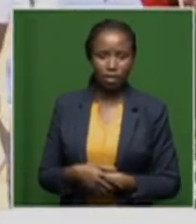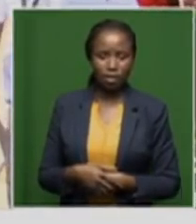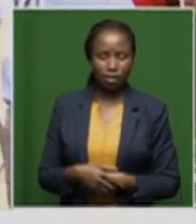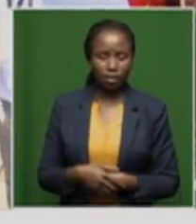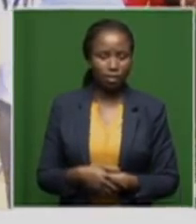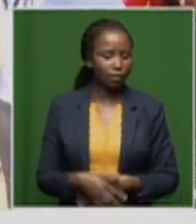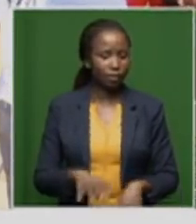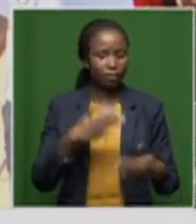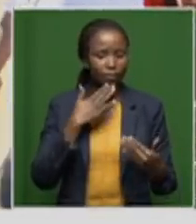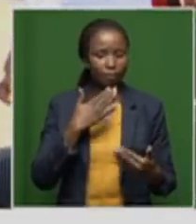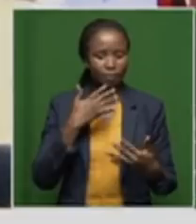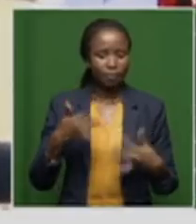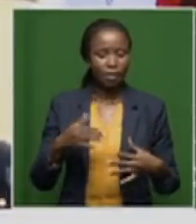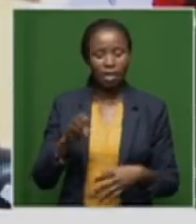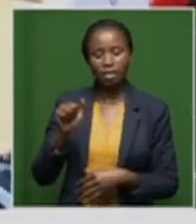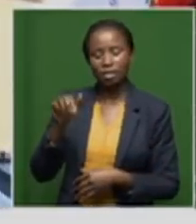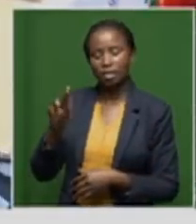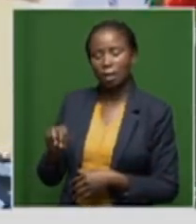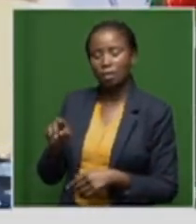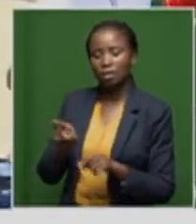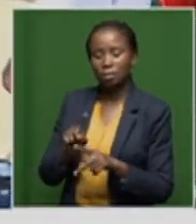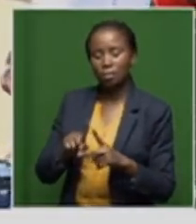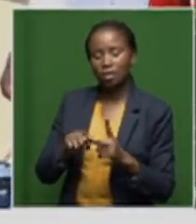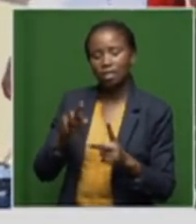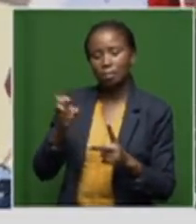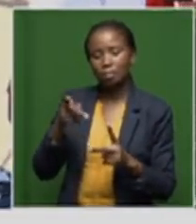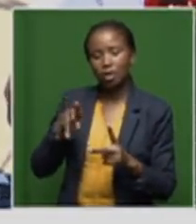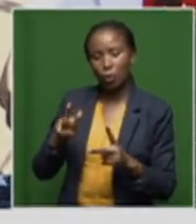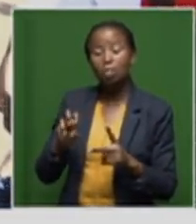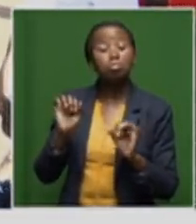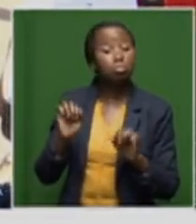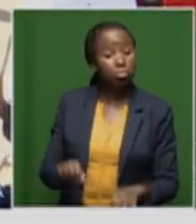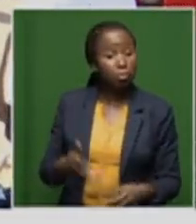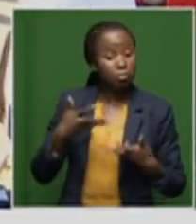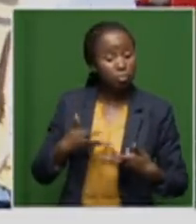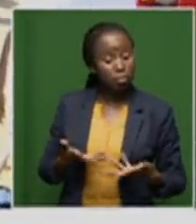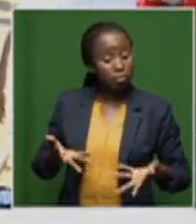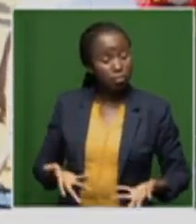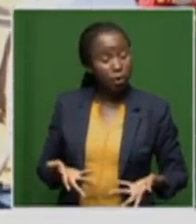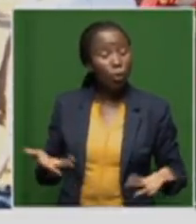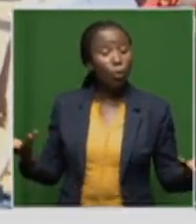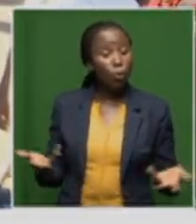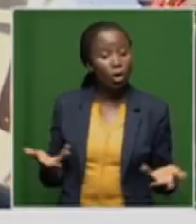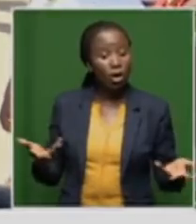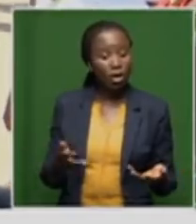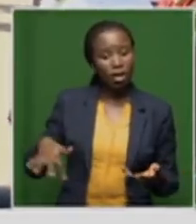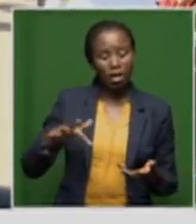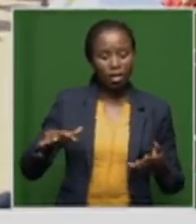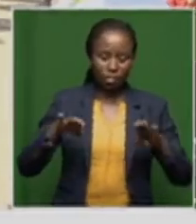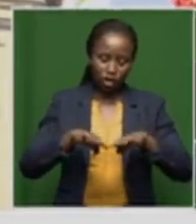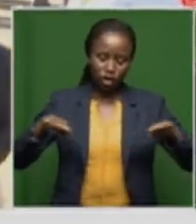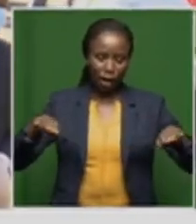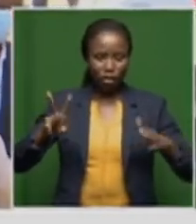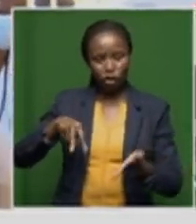Well, thanks very much, Sam, to you, Simpiwe, as well. Of course, where I am, it's just at the stage